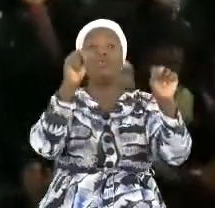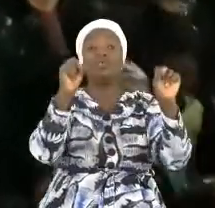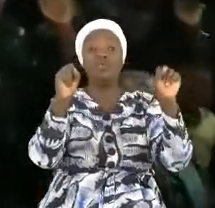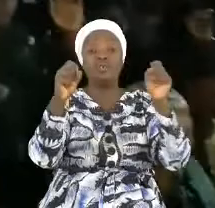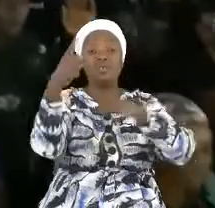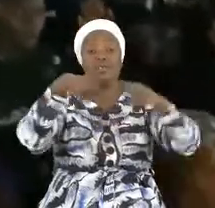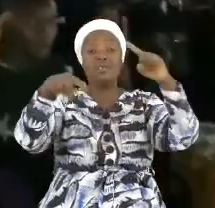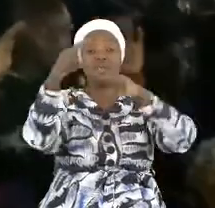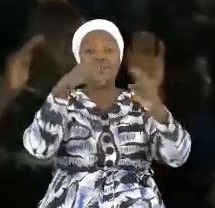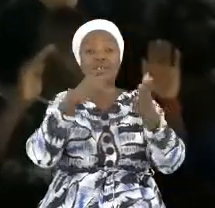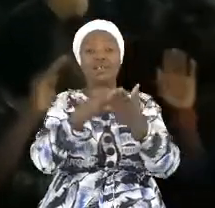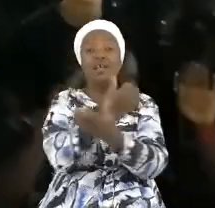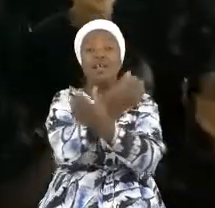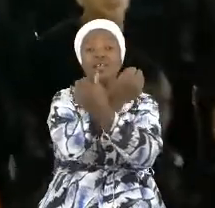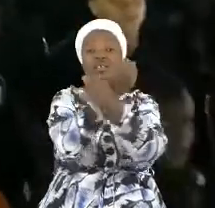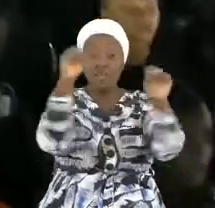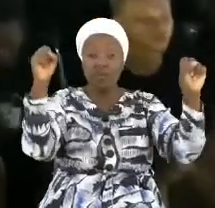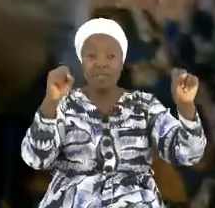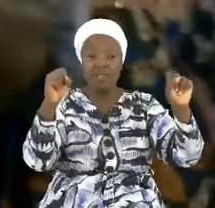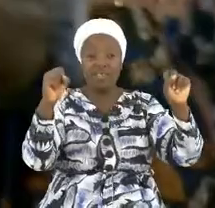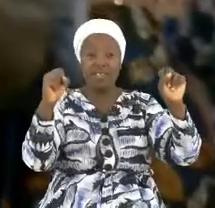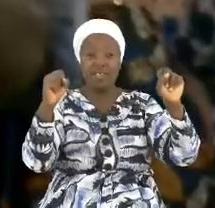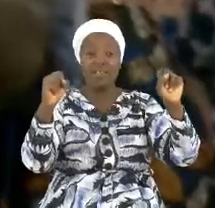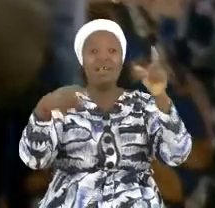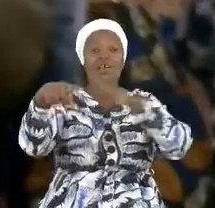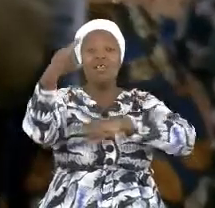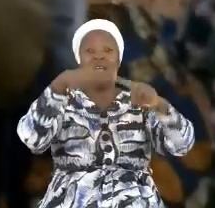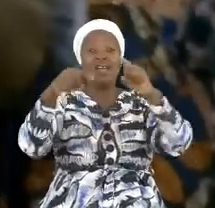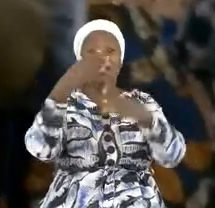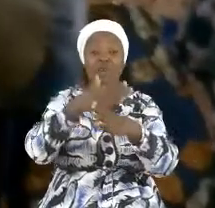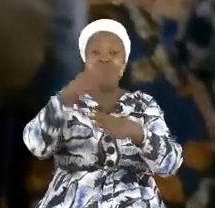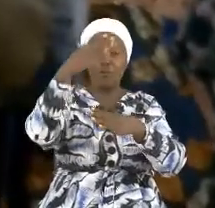Redemption. Shout total redemption.